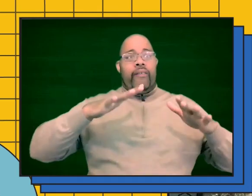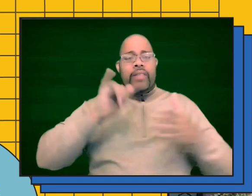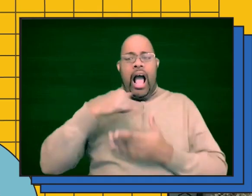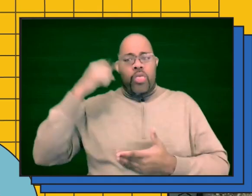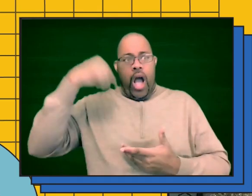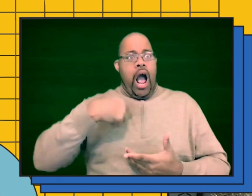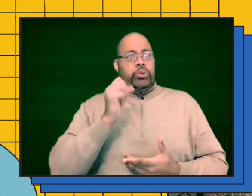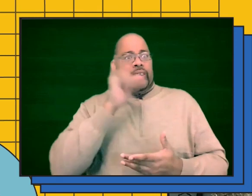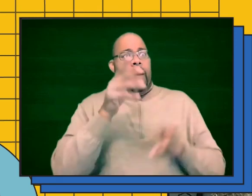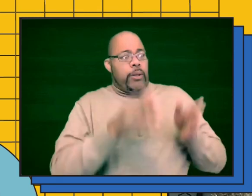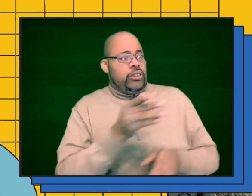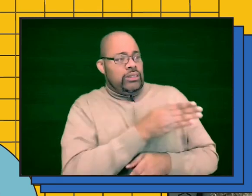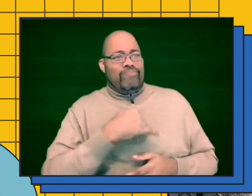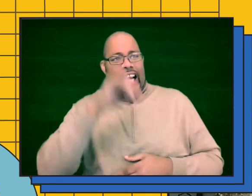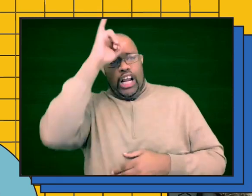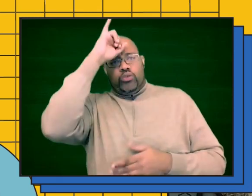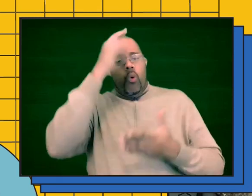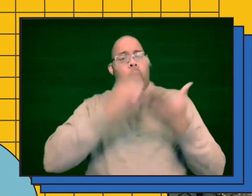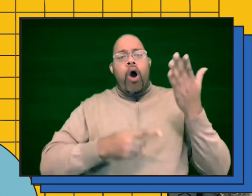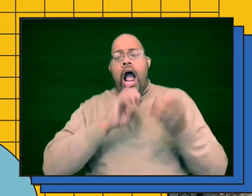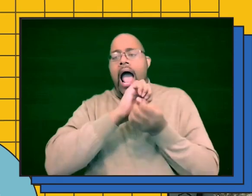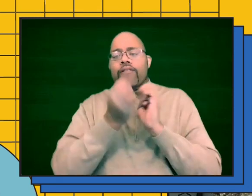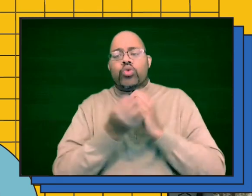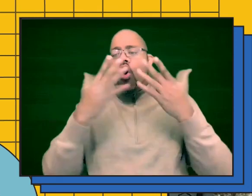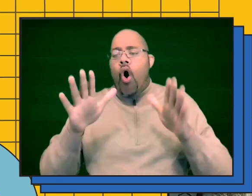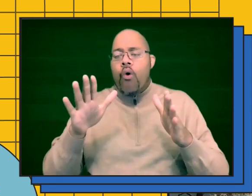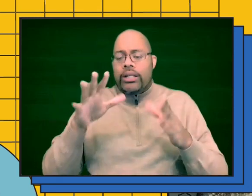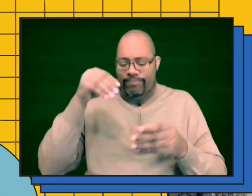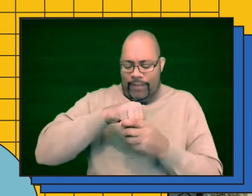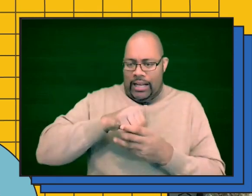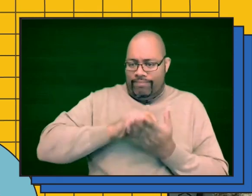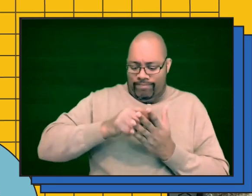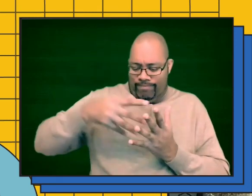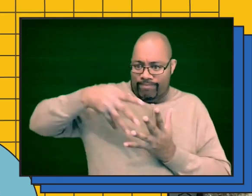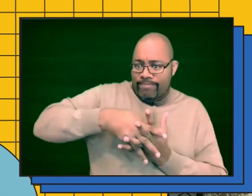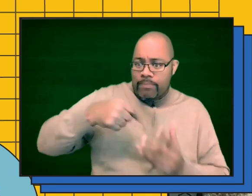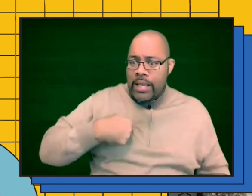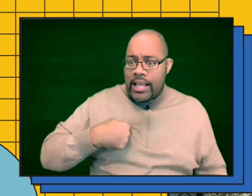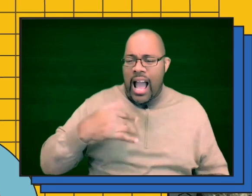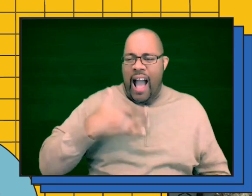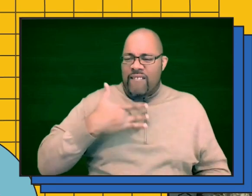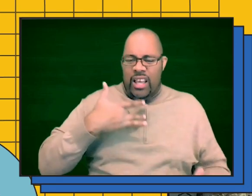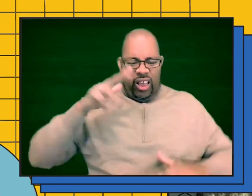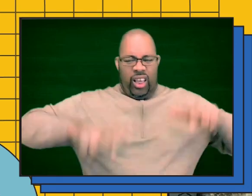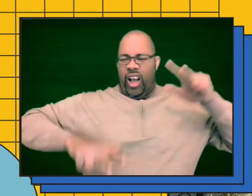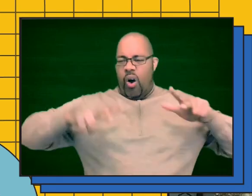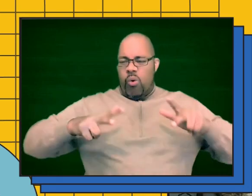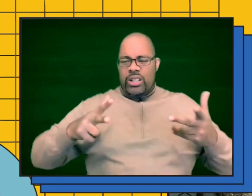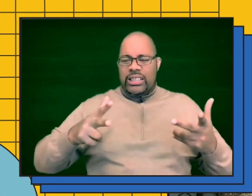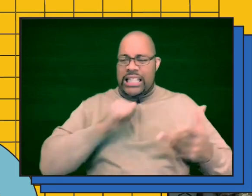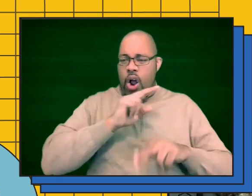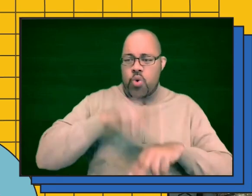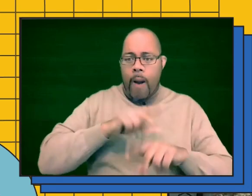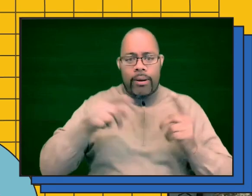I thought I was, ignorant to what evolution has already written inside me? I feel out of my depth,